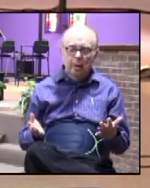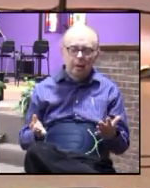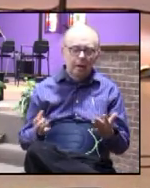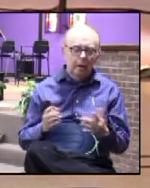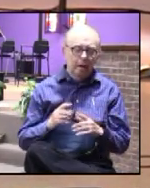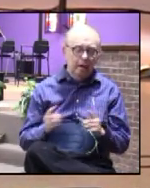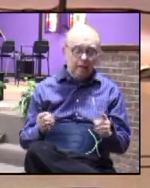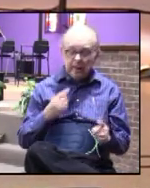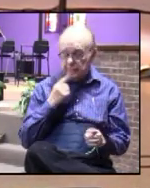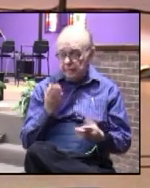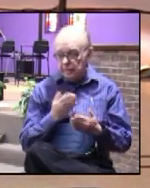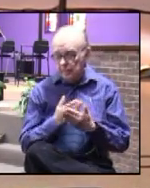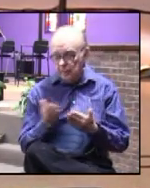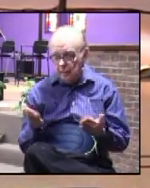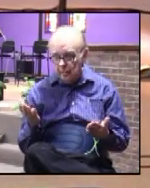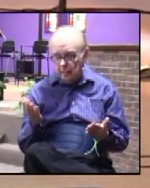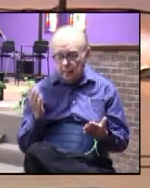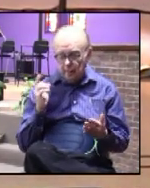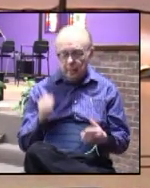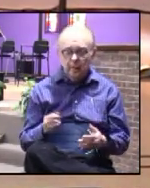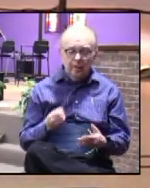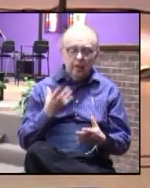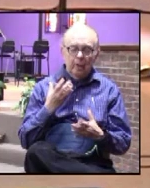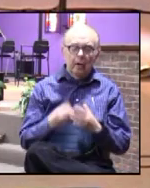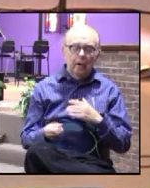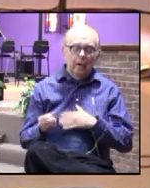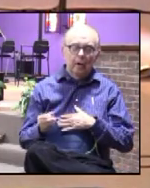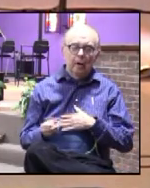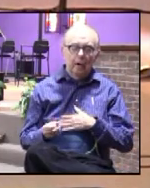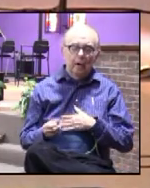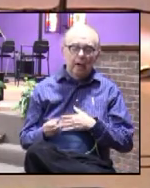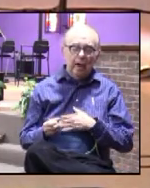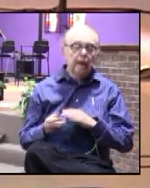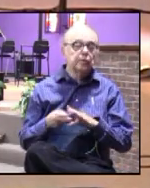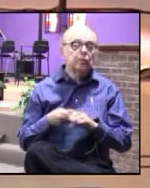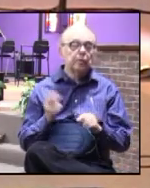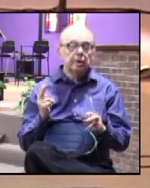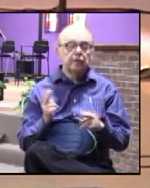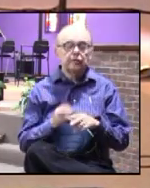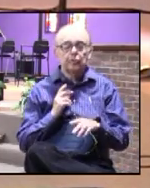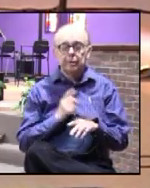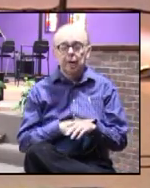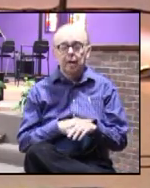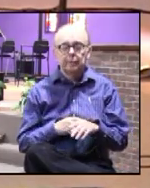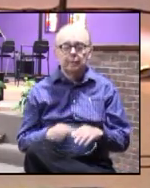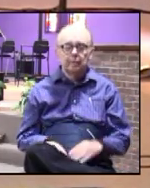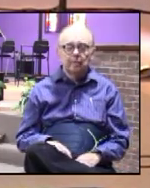And let me tell you this, you will be burnt out and quitting.